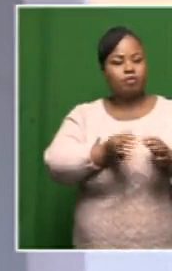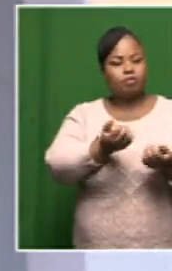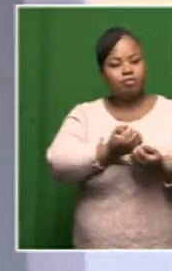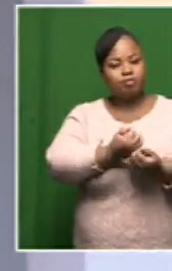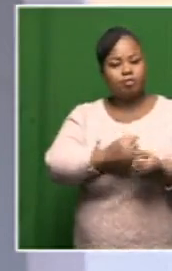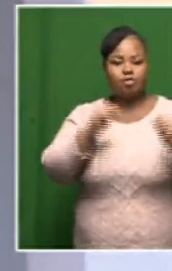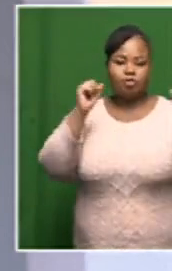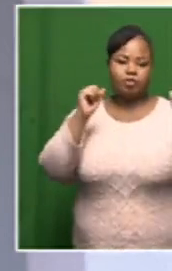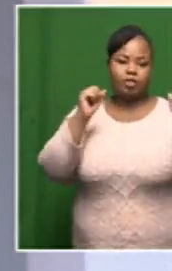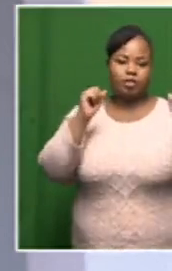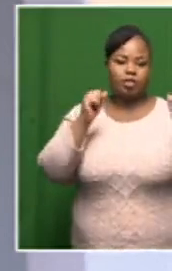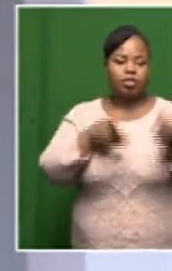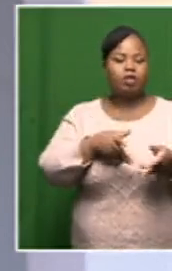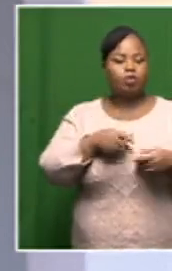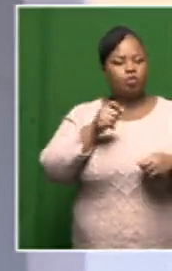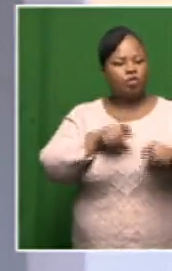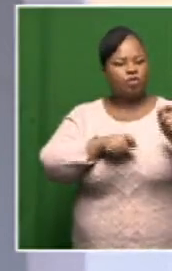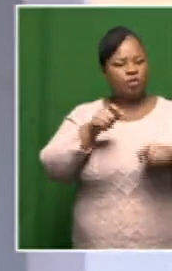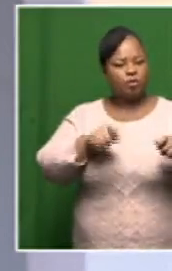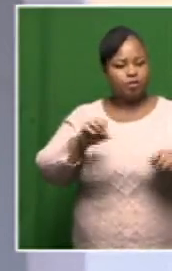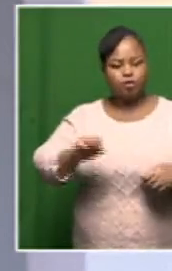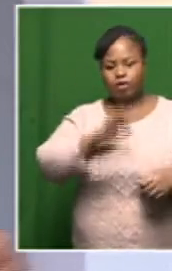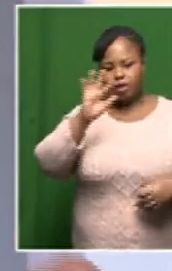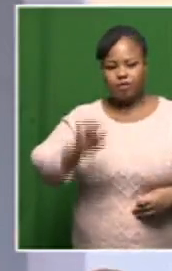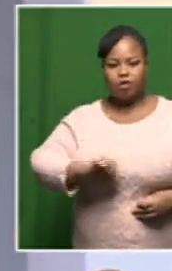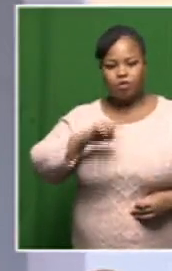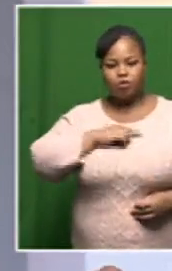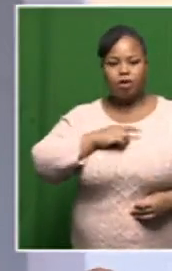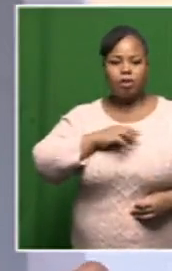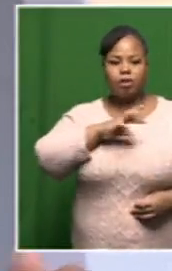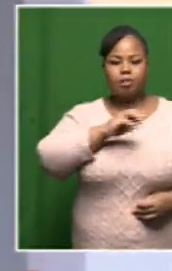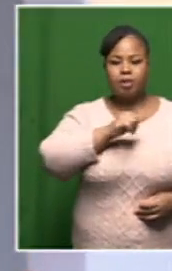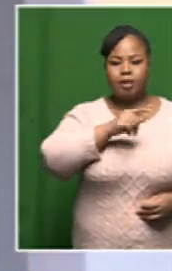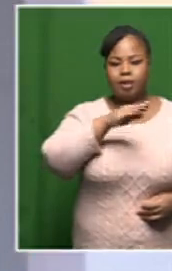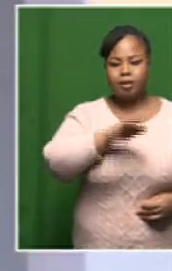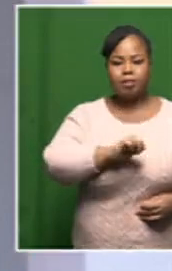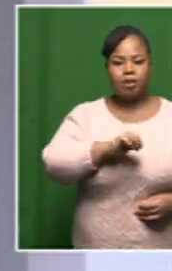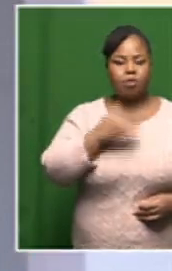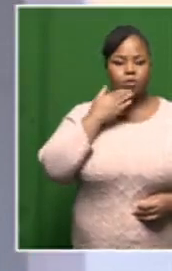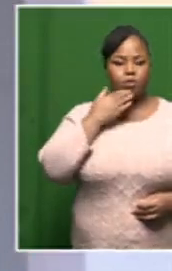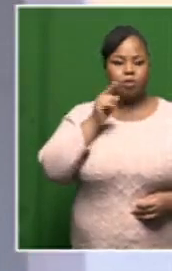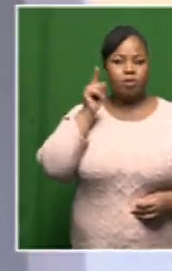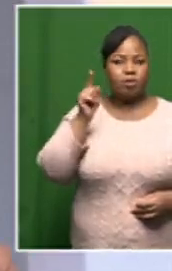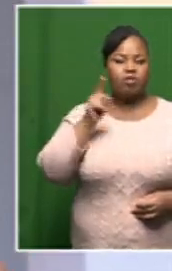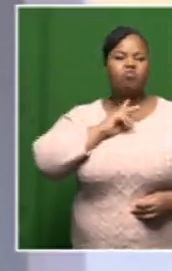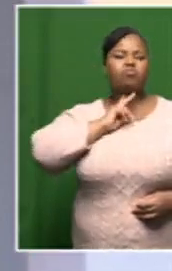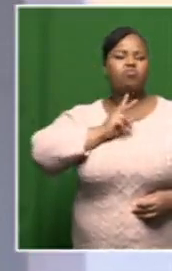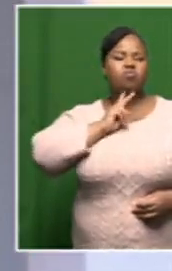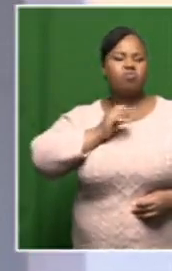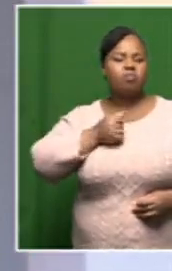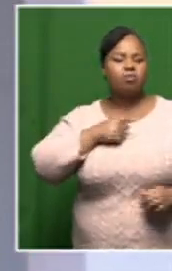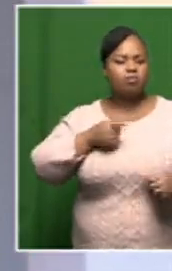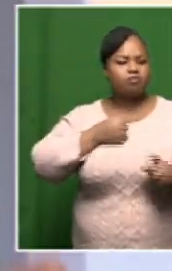emancipation of you know, of this country, because it brought what? It brought Miriam Makeba, who was an expert, who had a voice